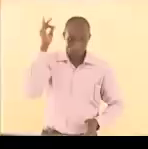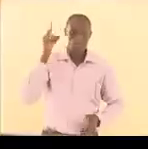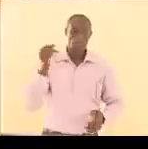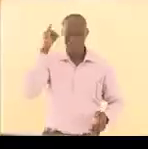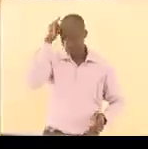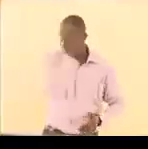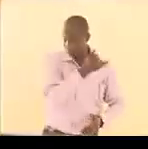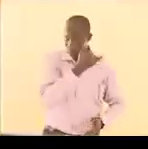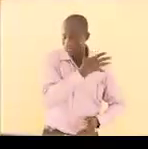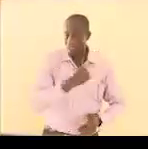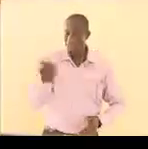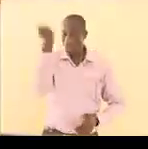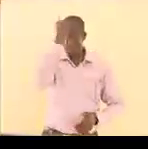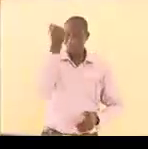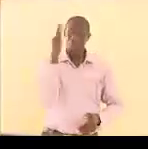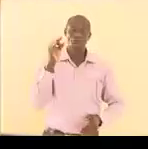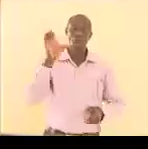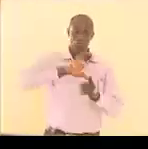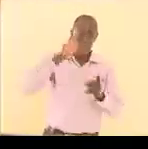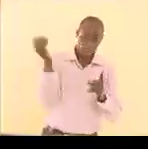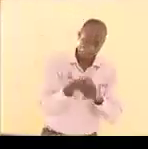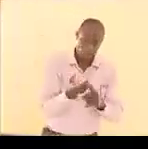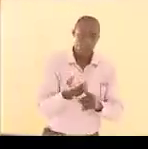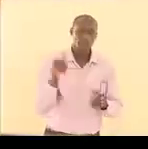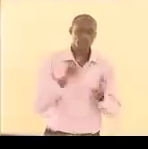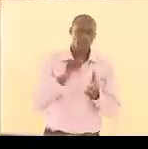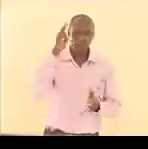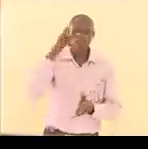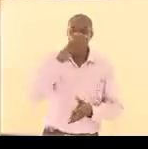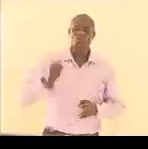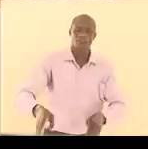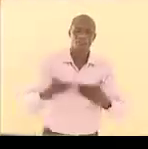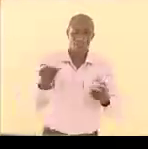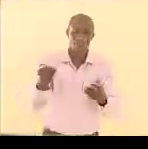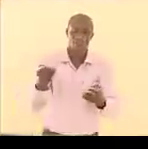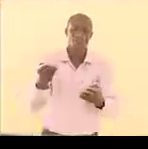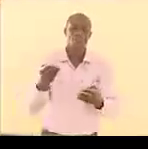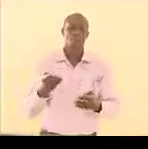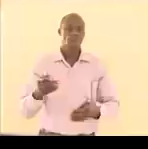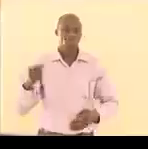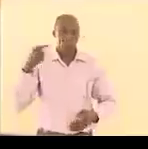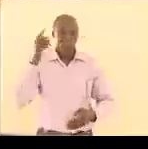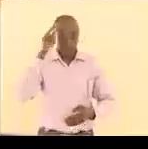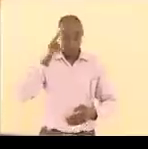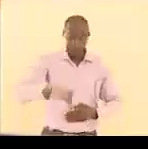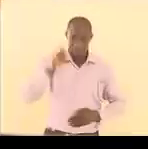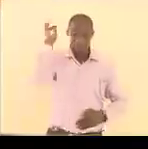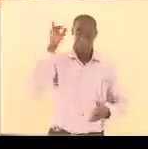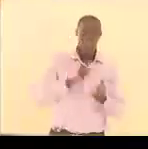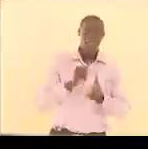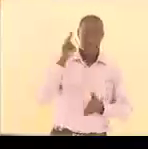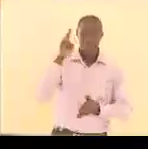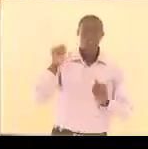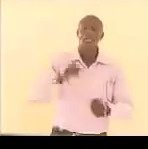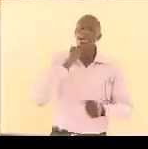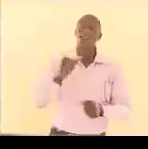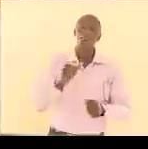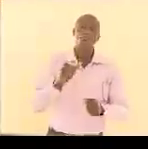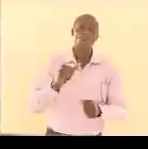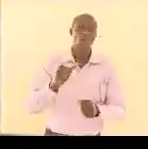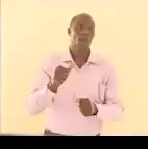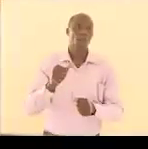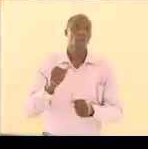his ways and the foolishness of the conditionalities he was given. He discovered that he cannot impose